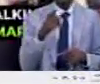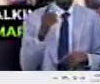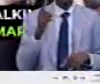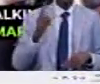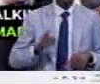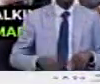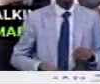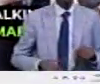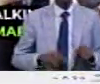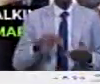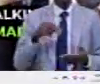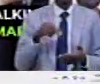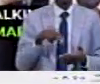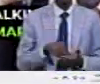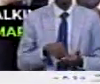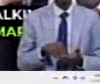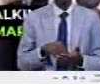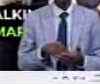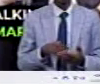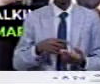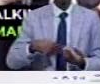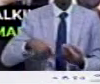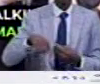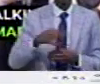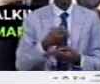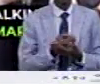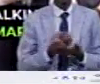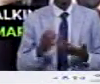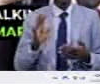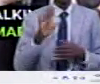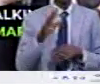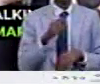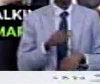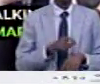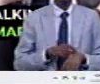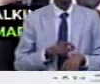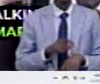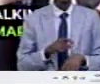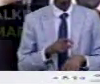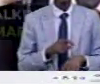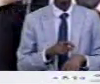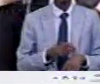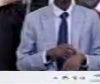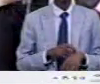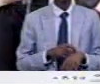time while you're talking. Gonna keep on